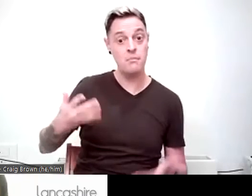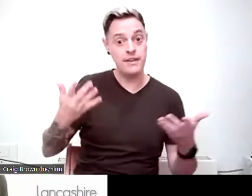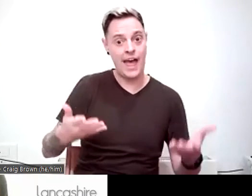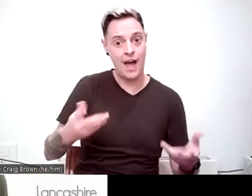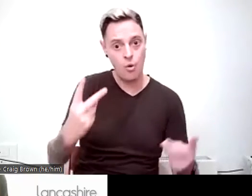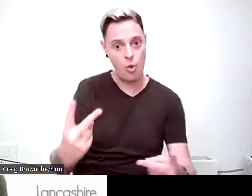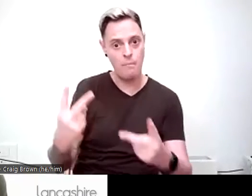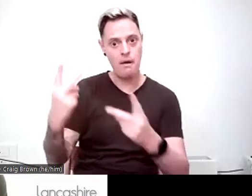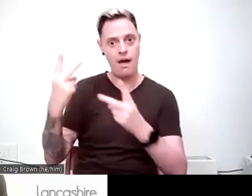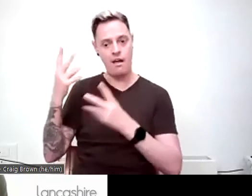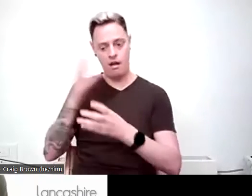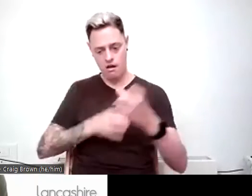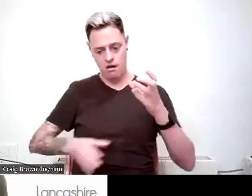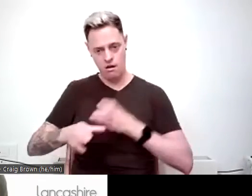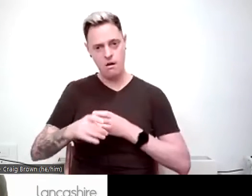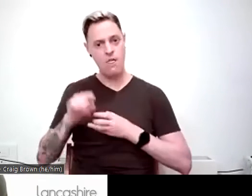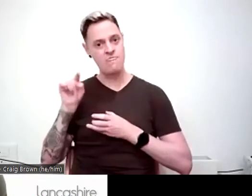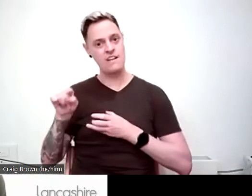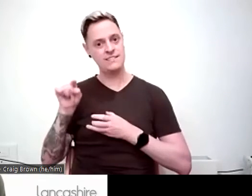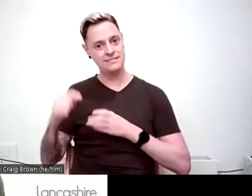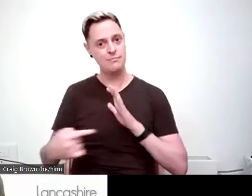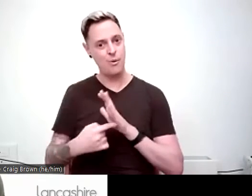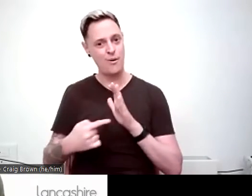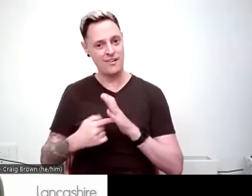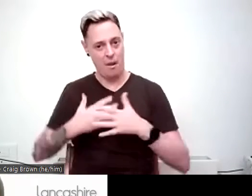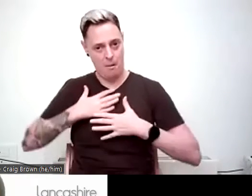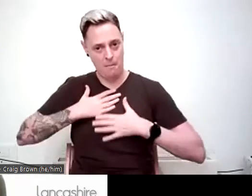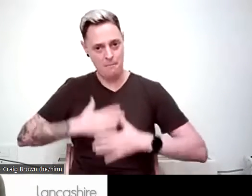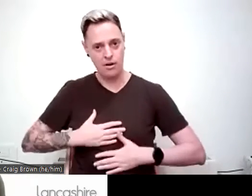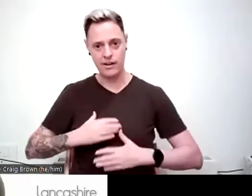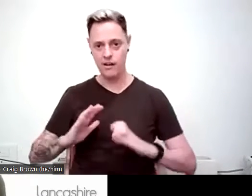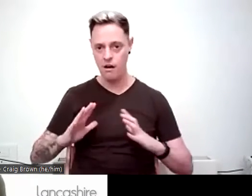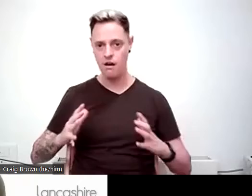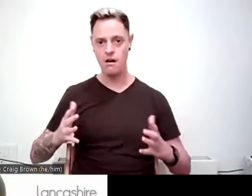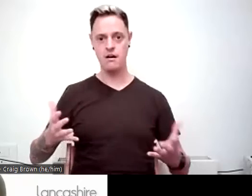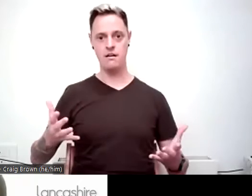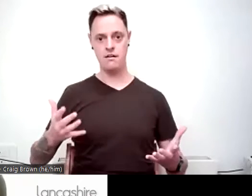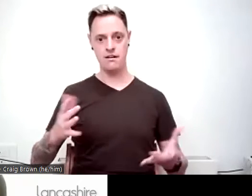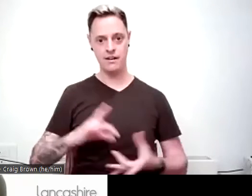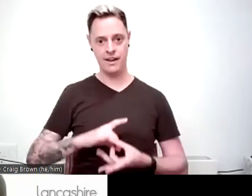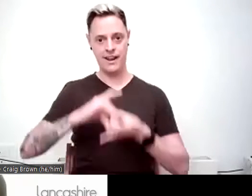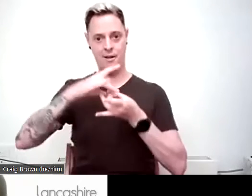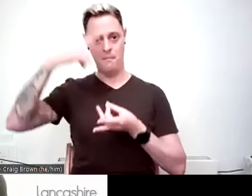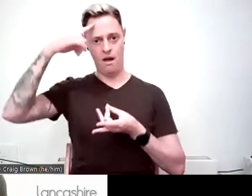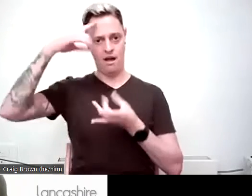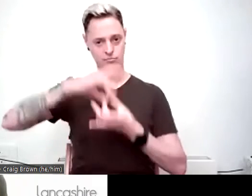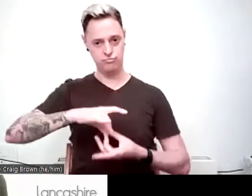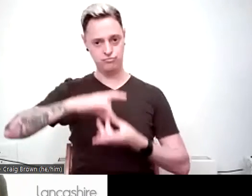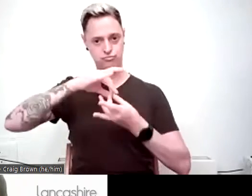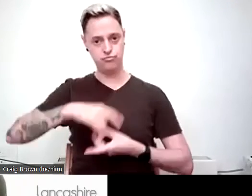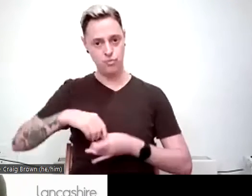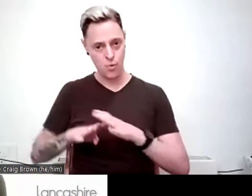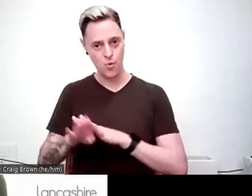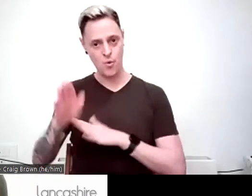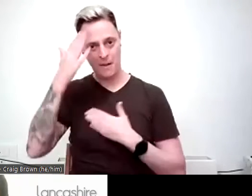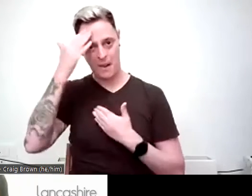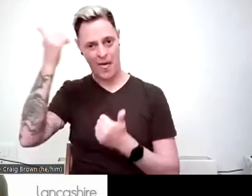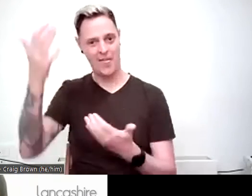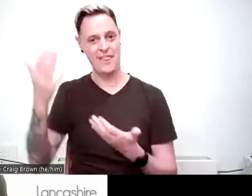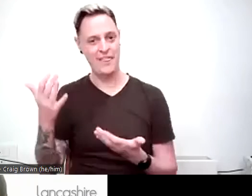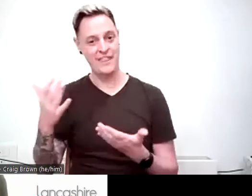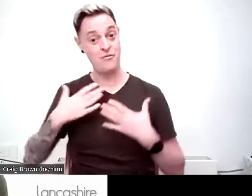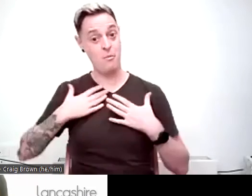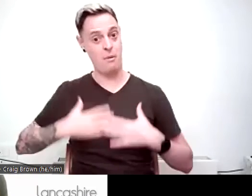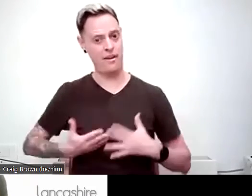it's becoming a lot more the norm to seeing that mind-body connection and seeing the power of these practices, which is really